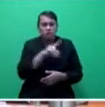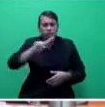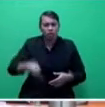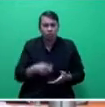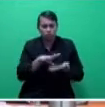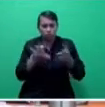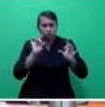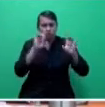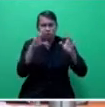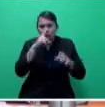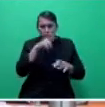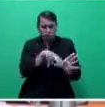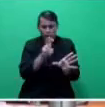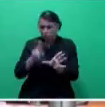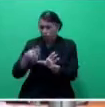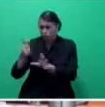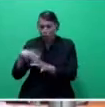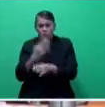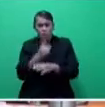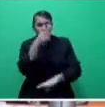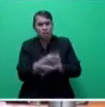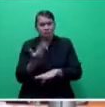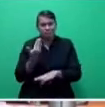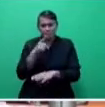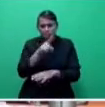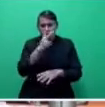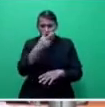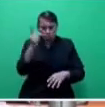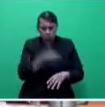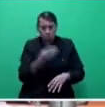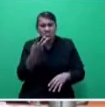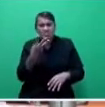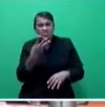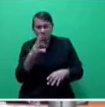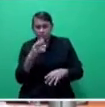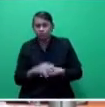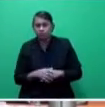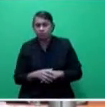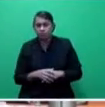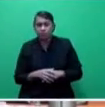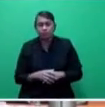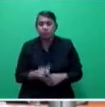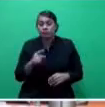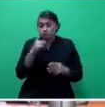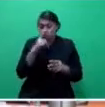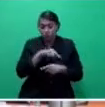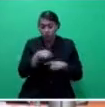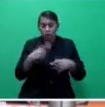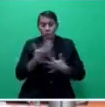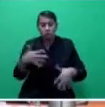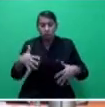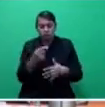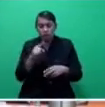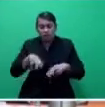month. 2/3 of the population of Fiji in 1 month. That's how dramatic the impact has been.